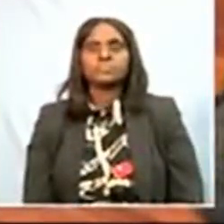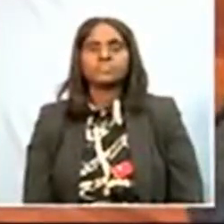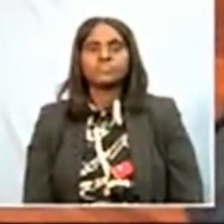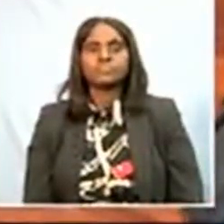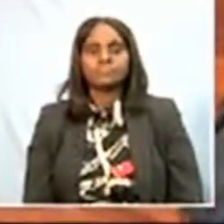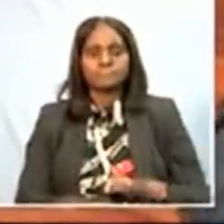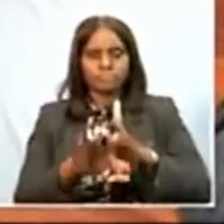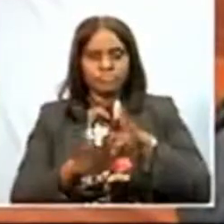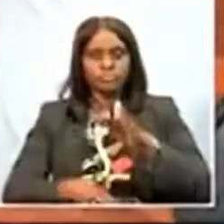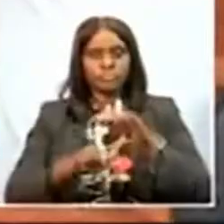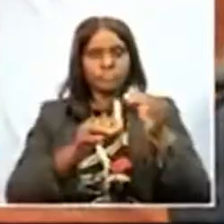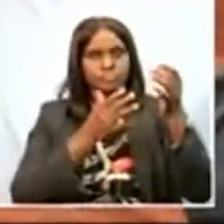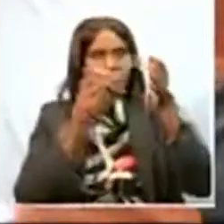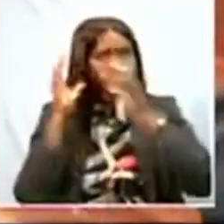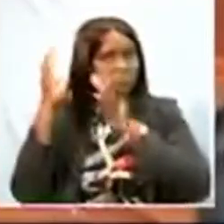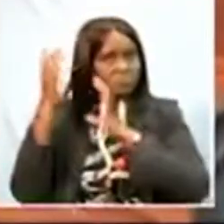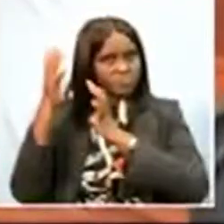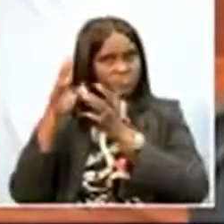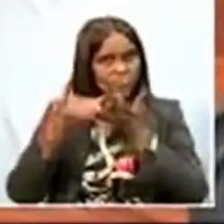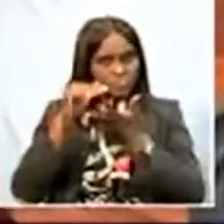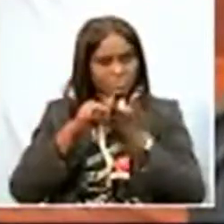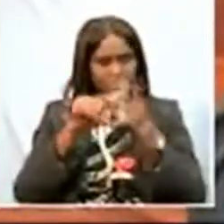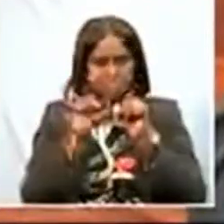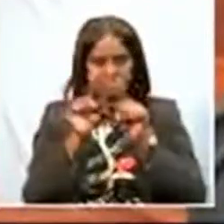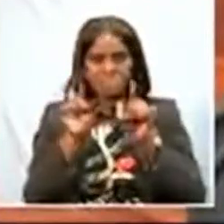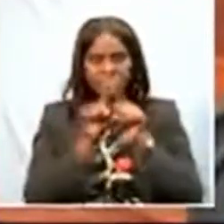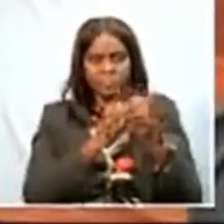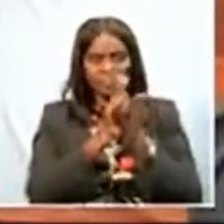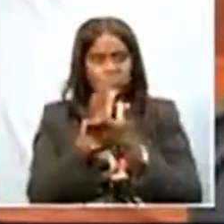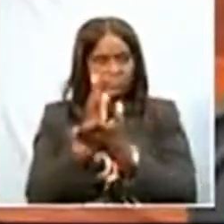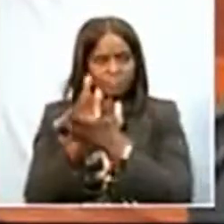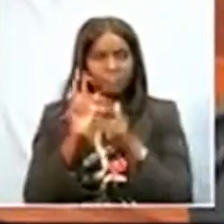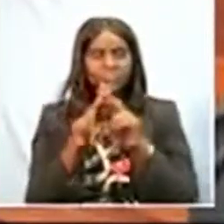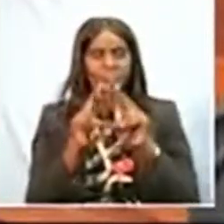Under KAWAMBWA Central, I think it's similar correction, Chair.